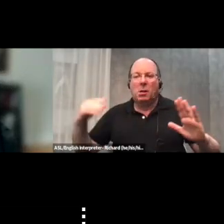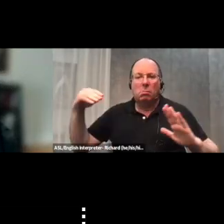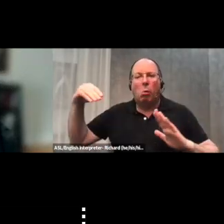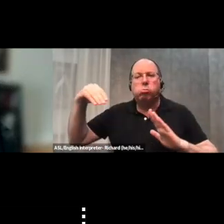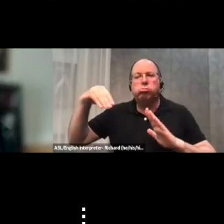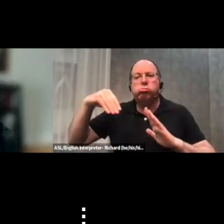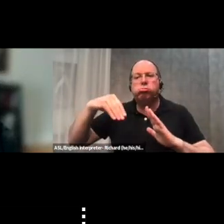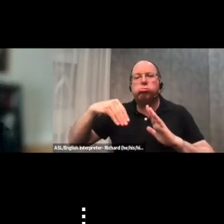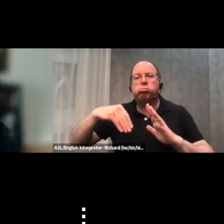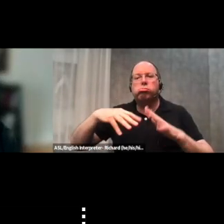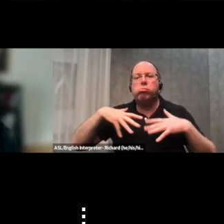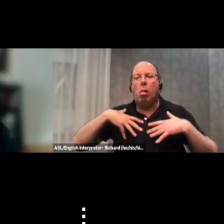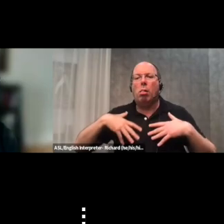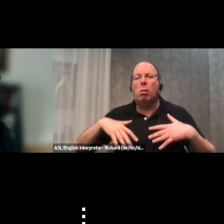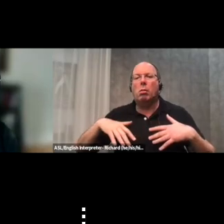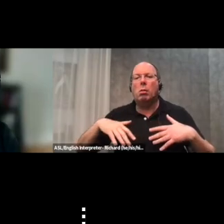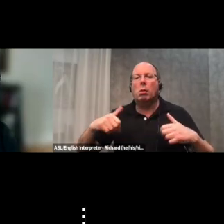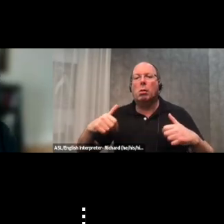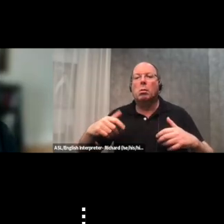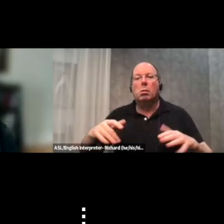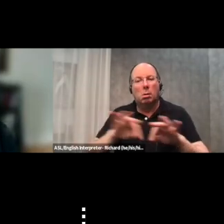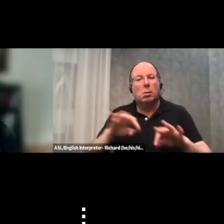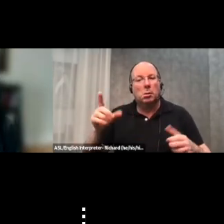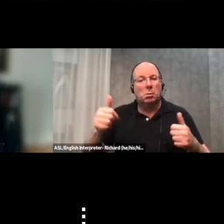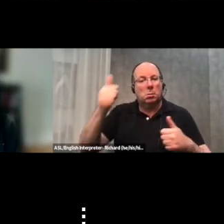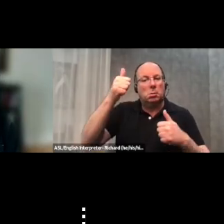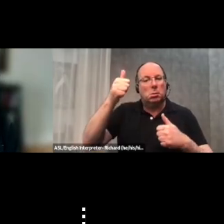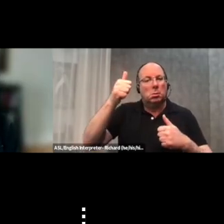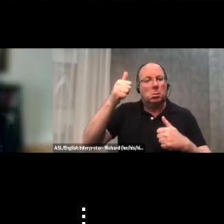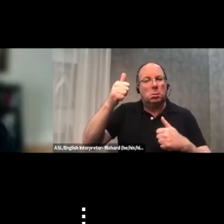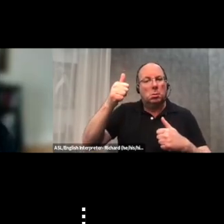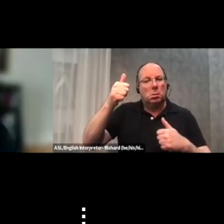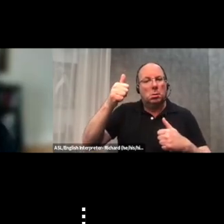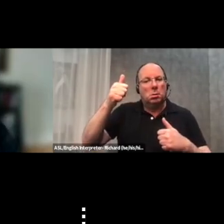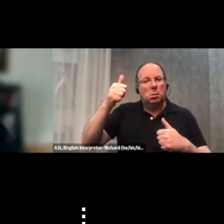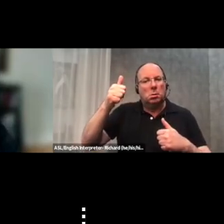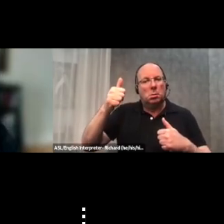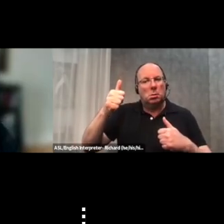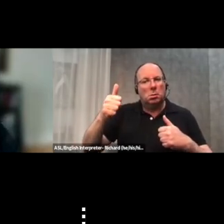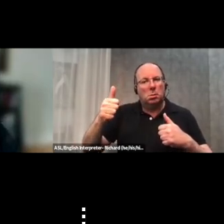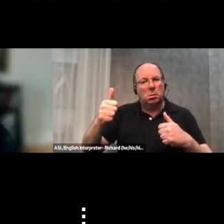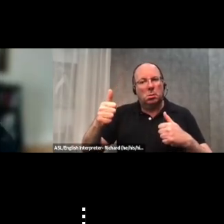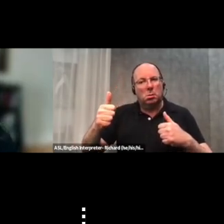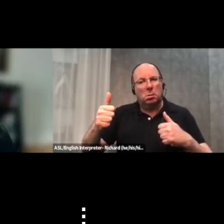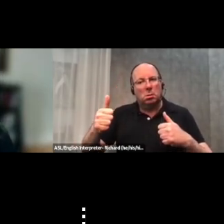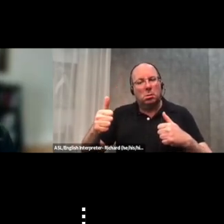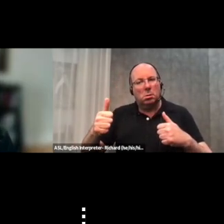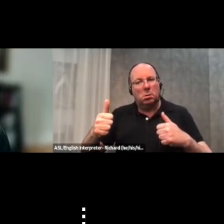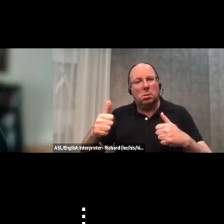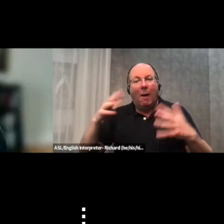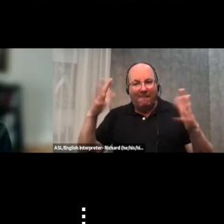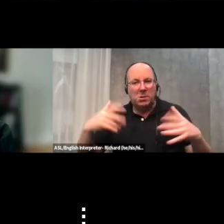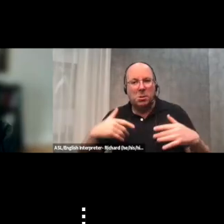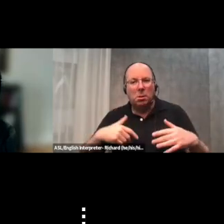a dom sub situation, they may need reassurance, for example, that they're not actually like a